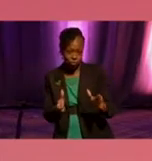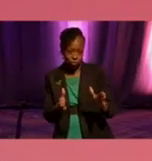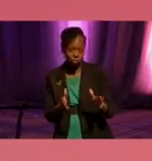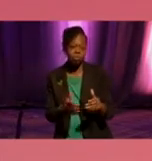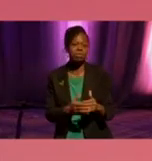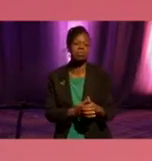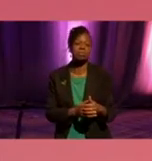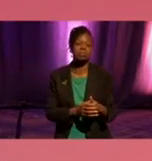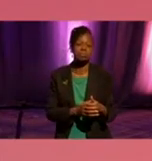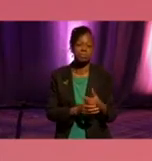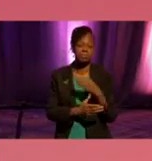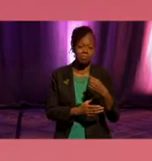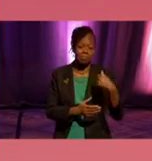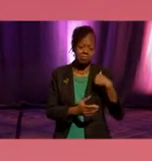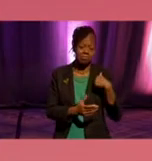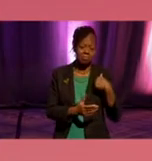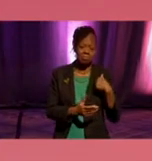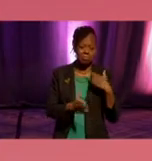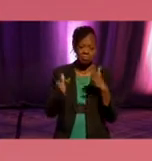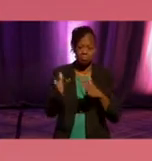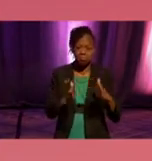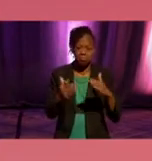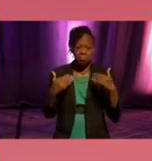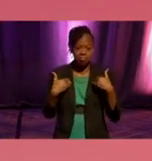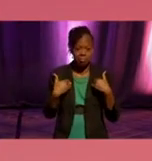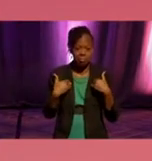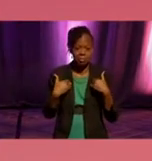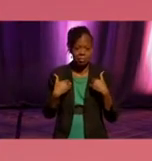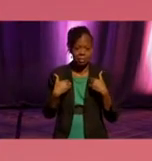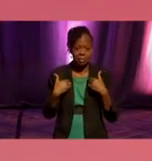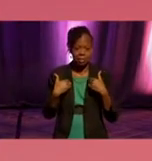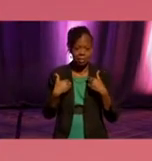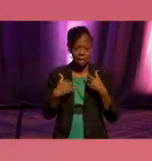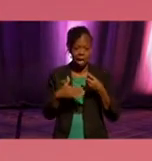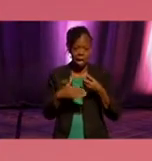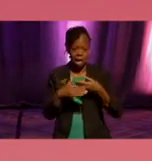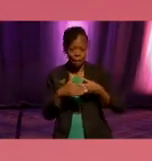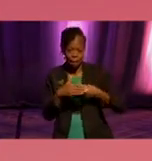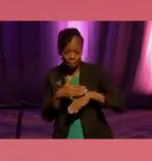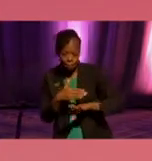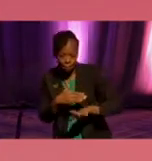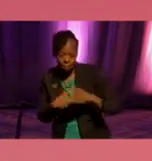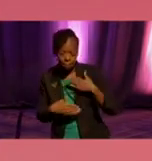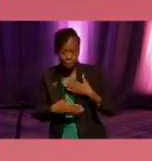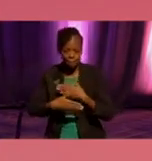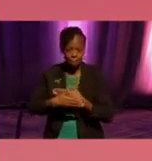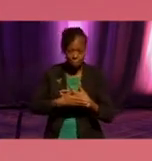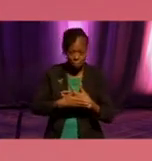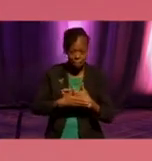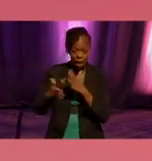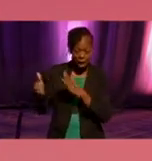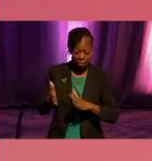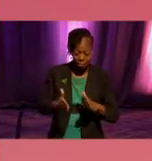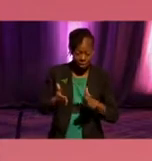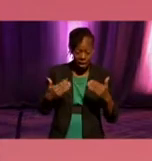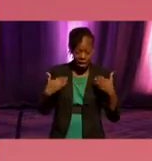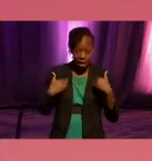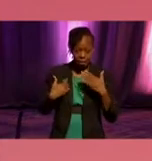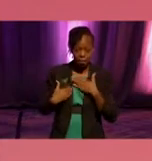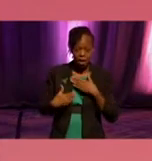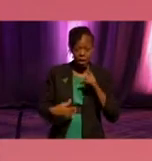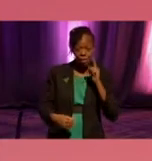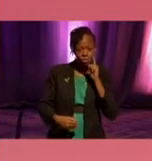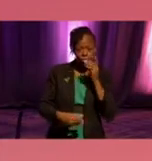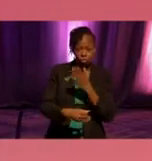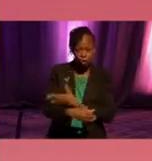and I planned to have my baby, to answer your question. I planned to have my daughter 6 years